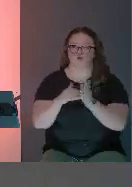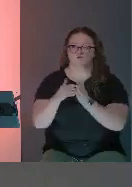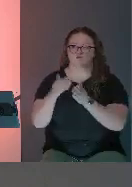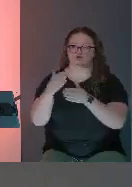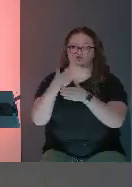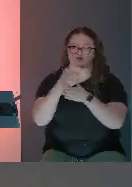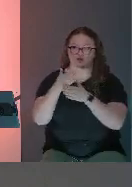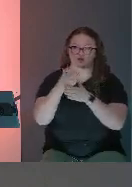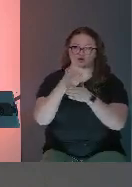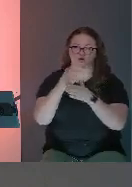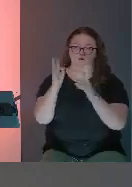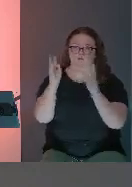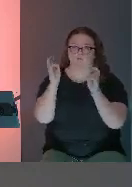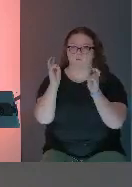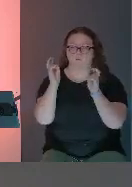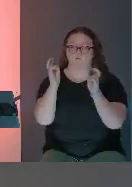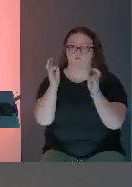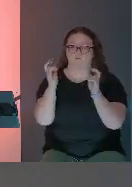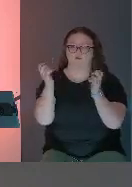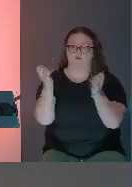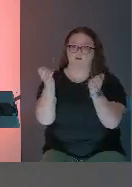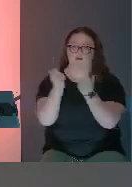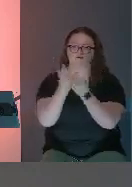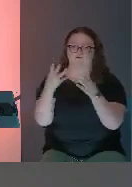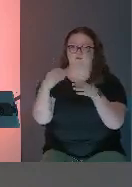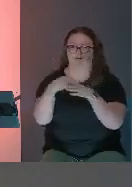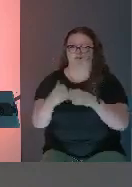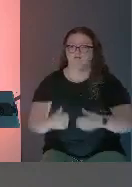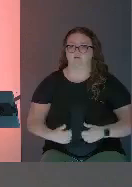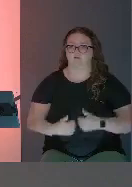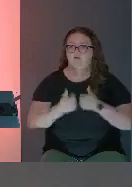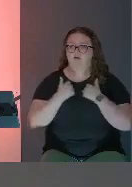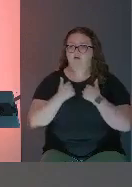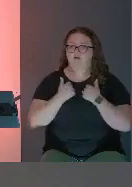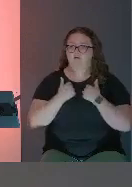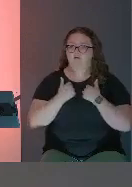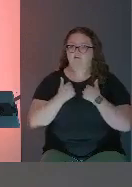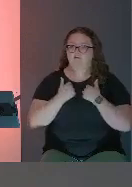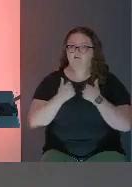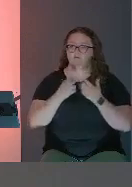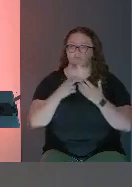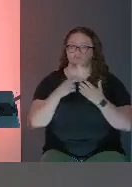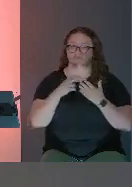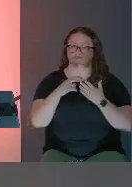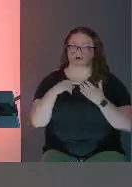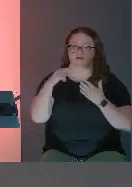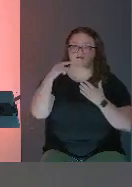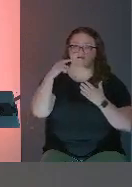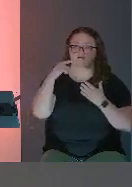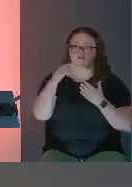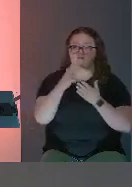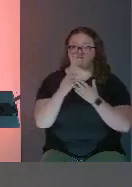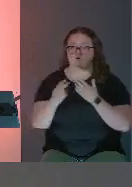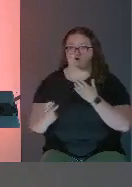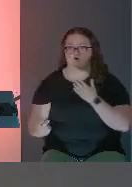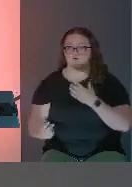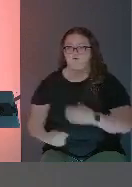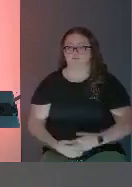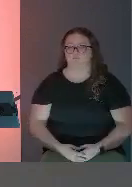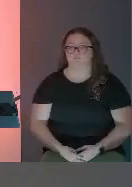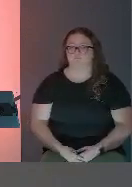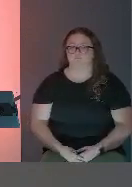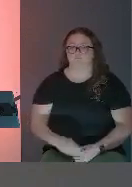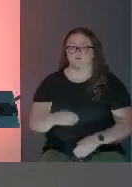quote, that everything in life rises and falls on leadership. In the